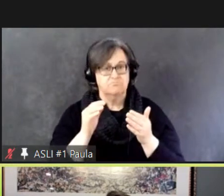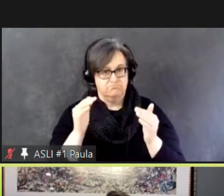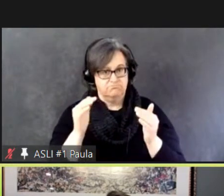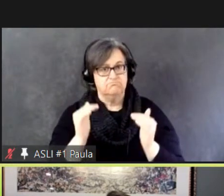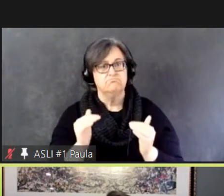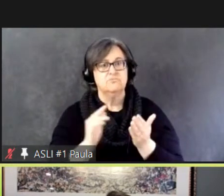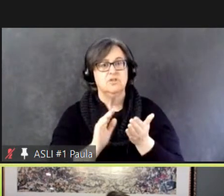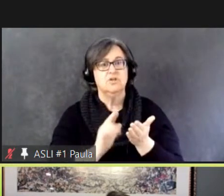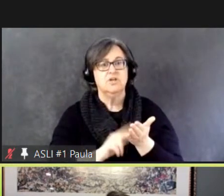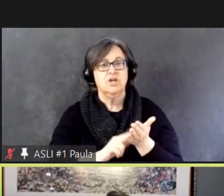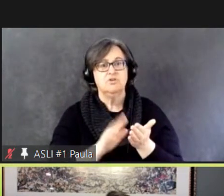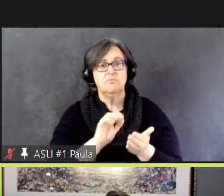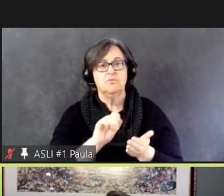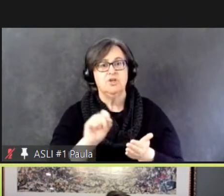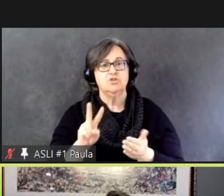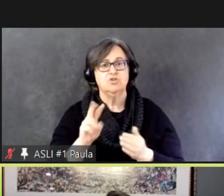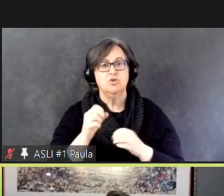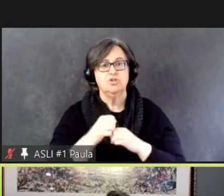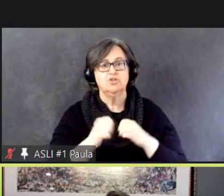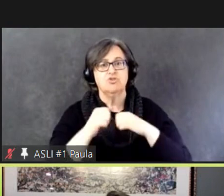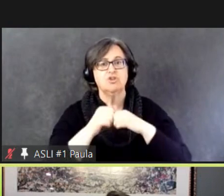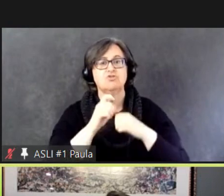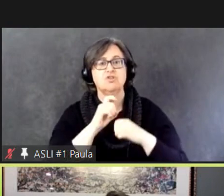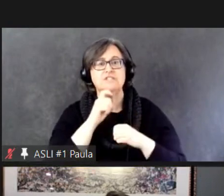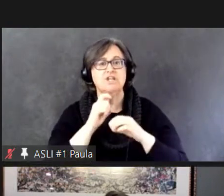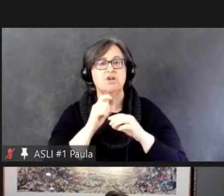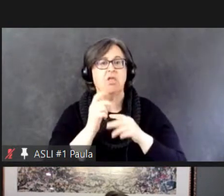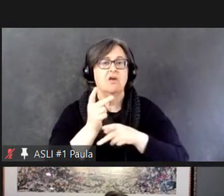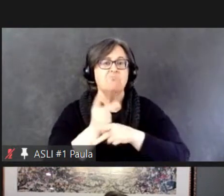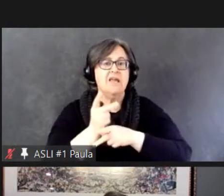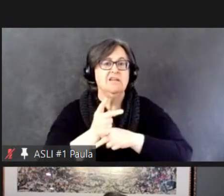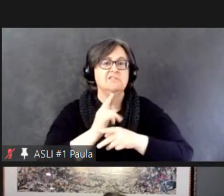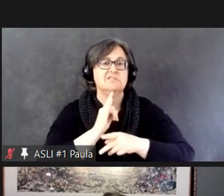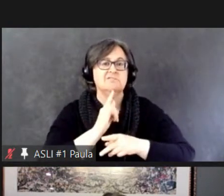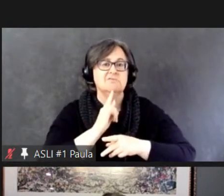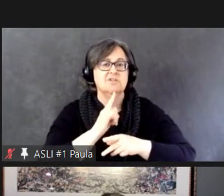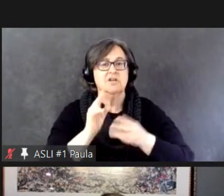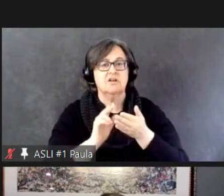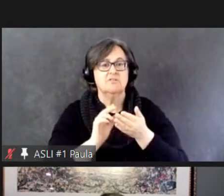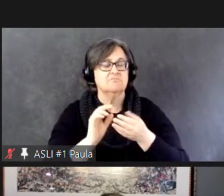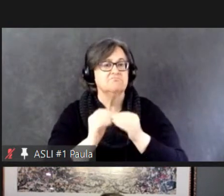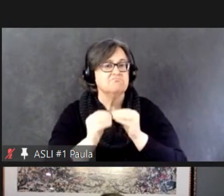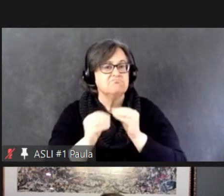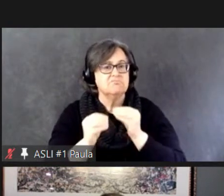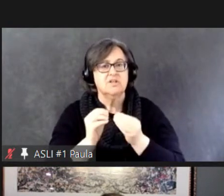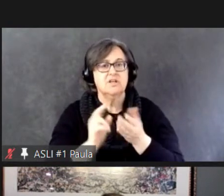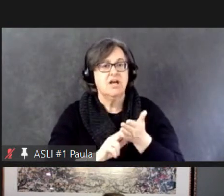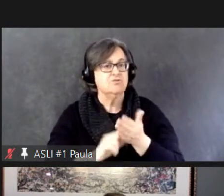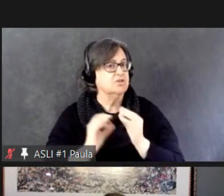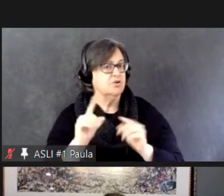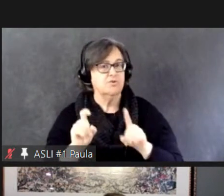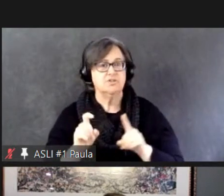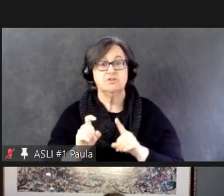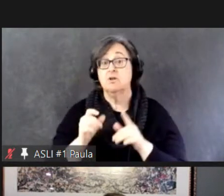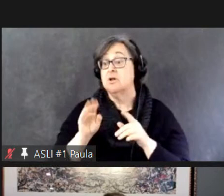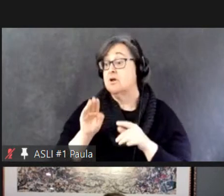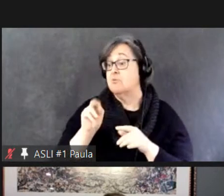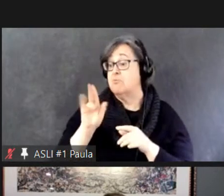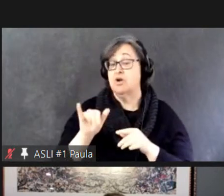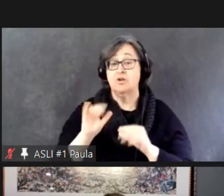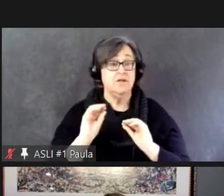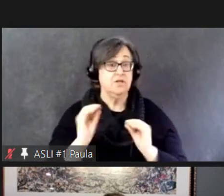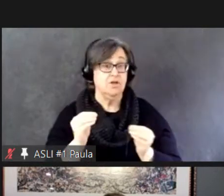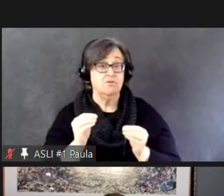steel maintenance contract. And I don't have any questions. Director Barkley? No question. Director Miller? No